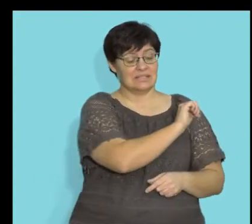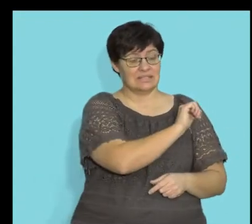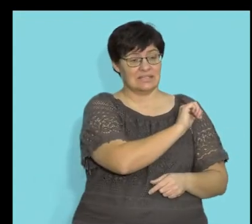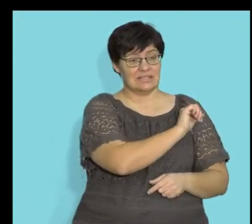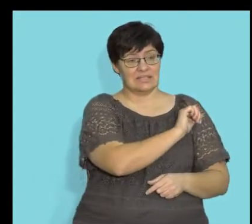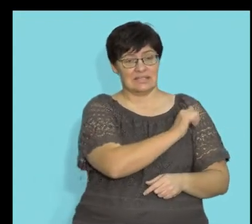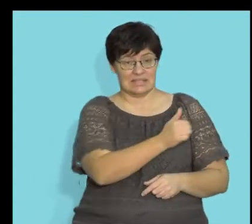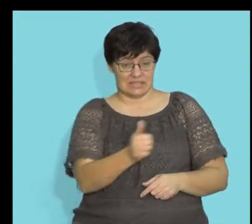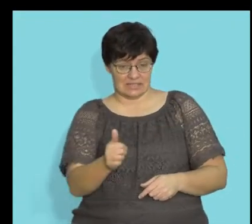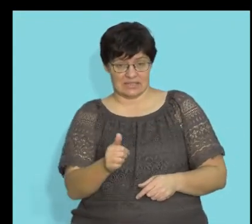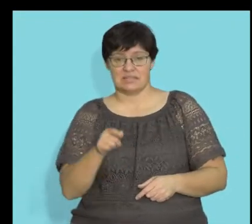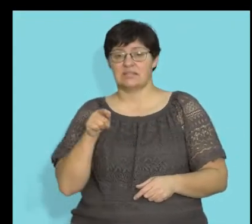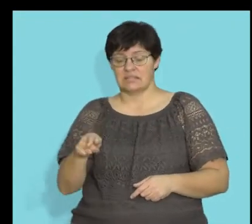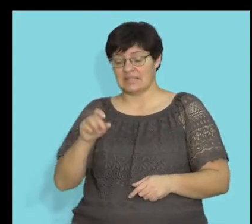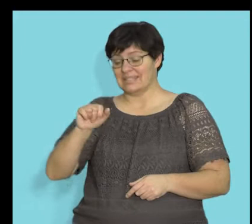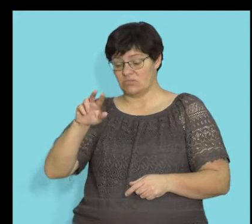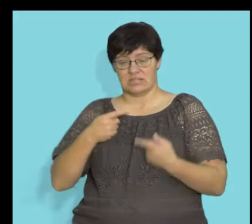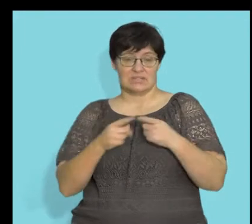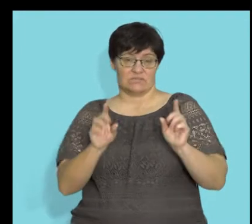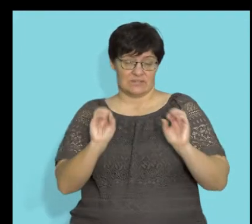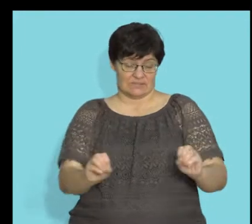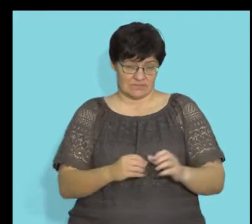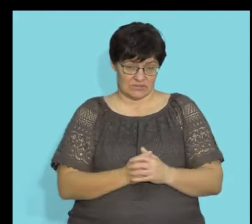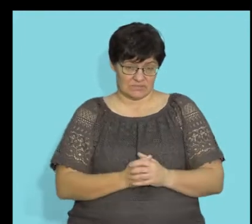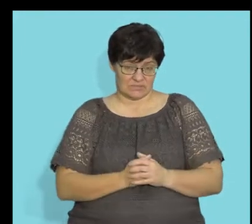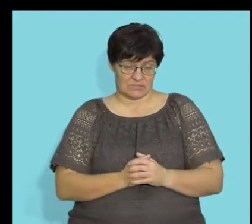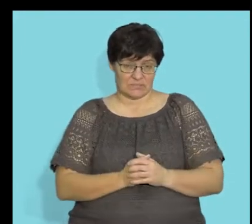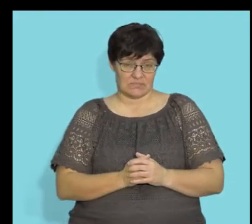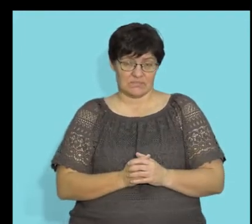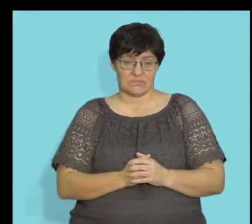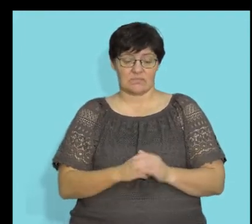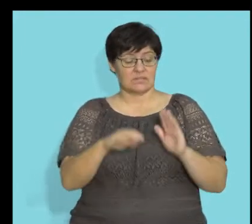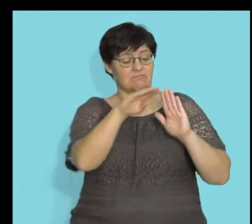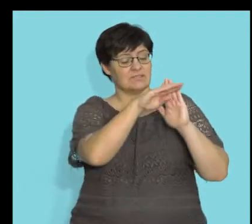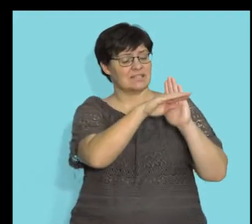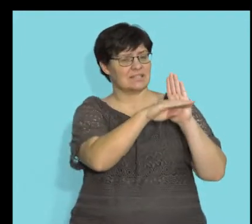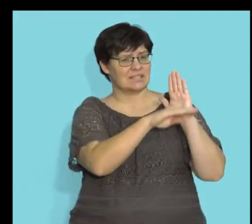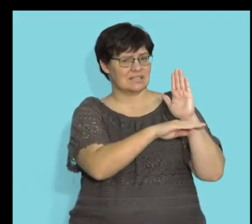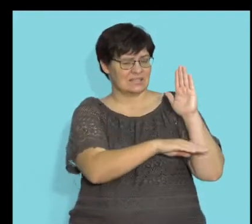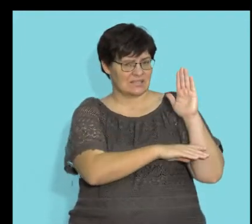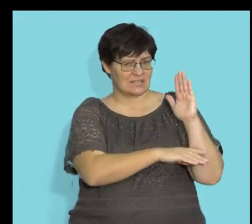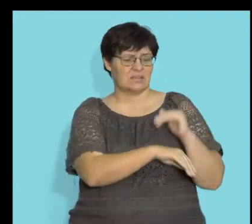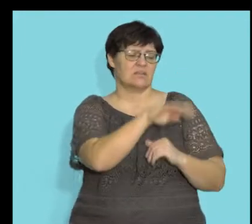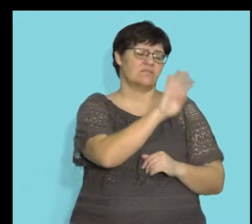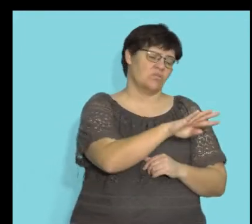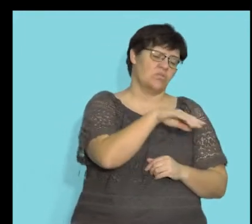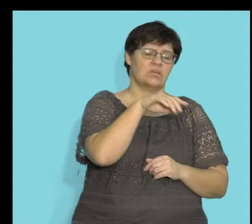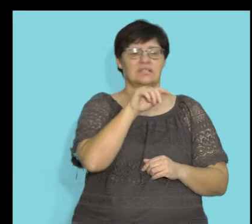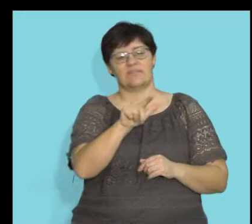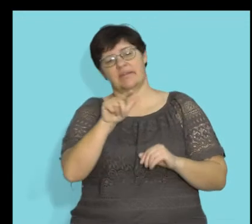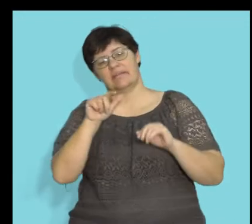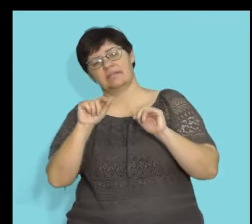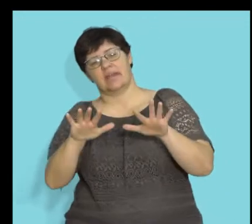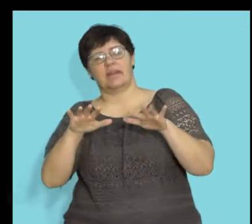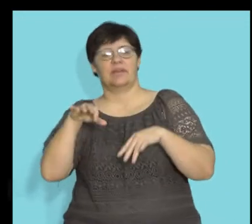arithmetic series and an arithmetic sequence. If you are given the list of numbers 4,